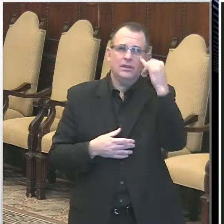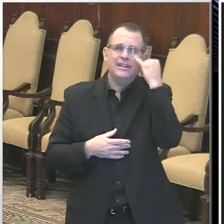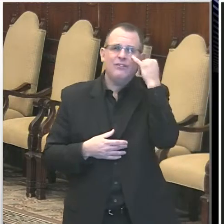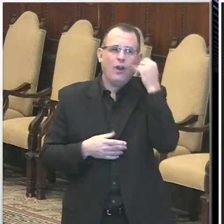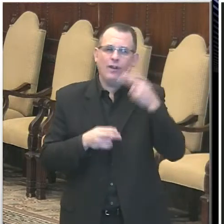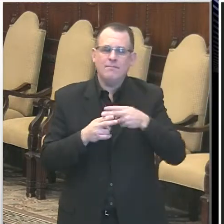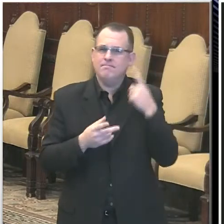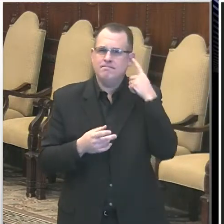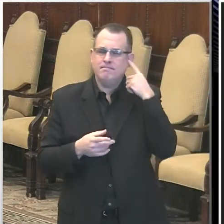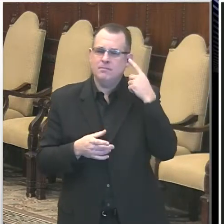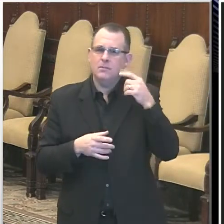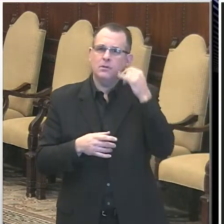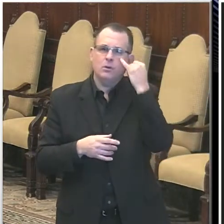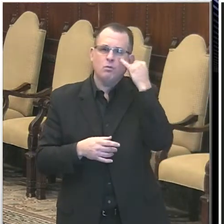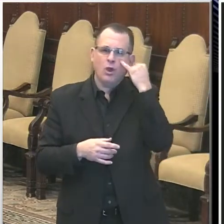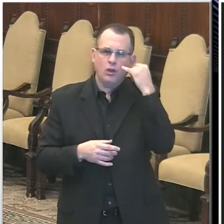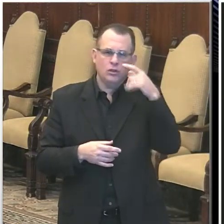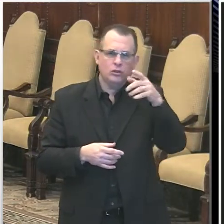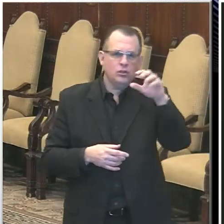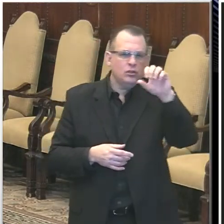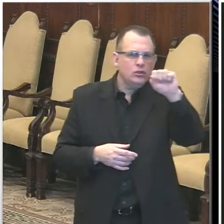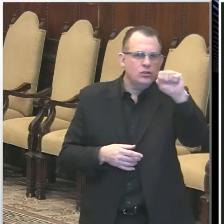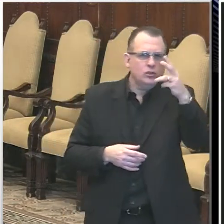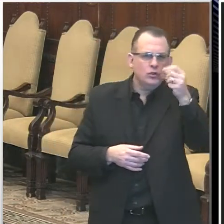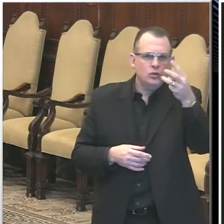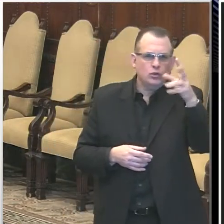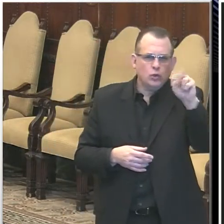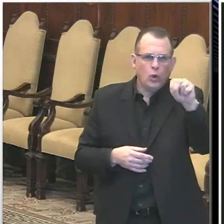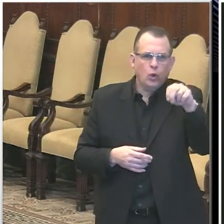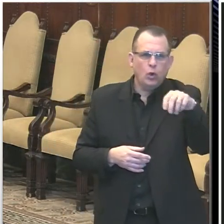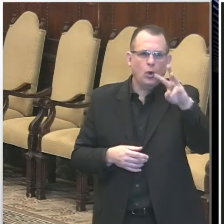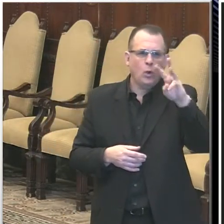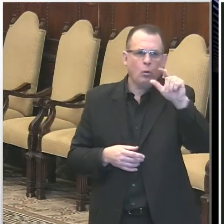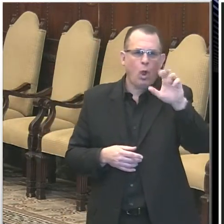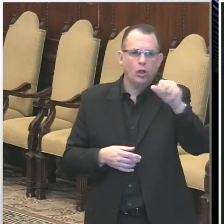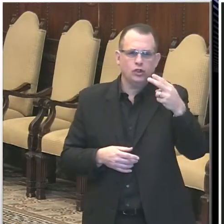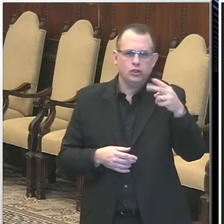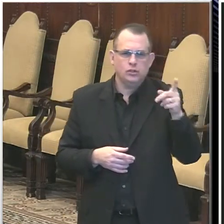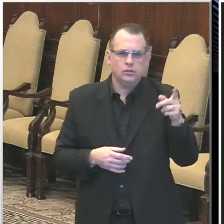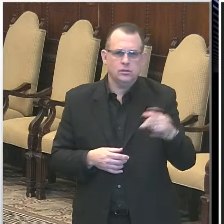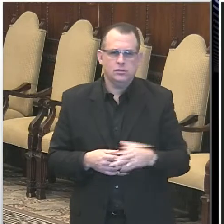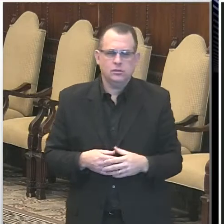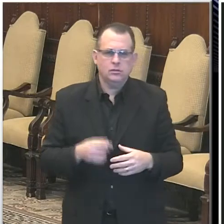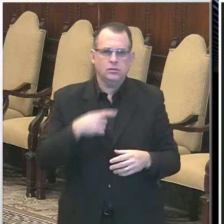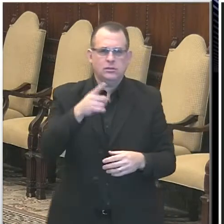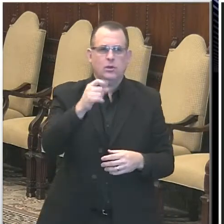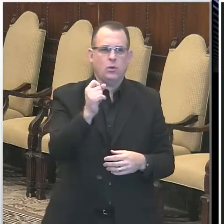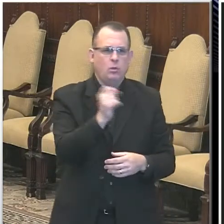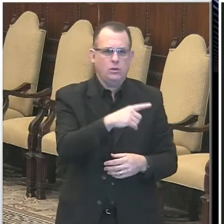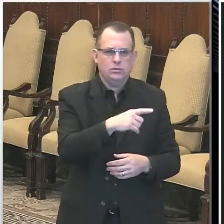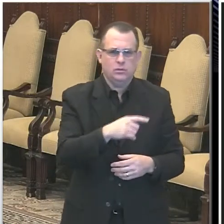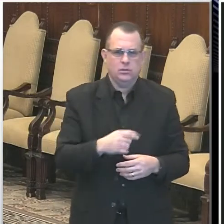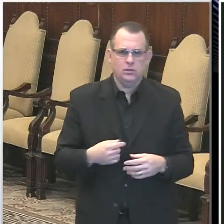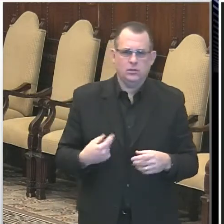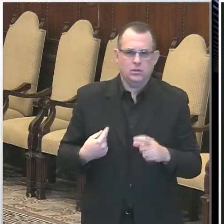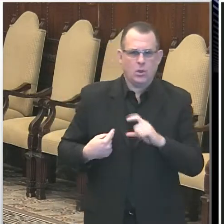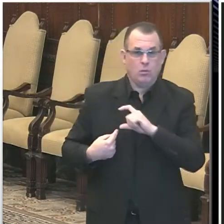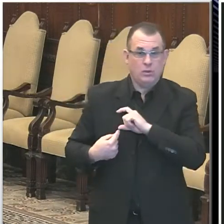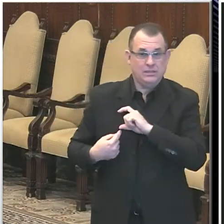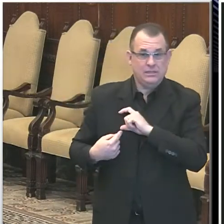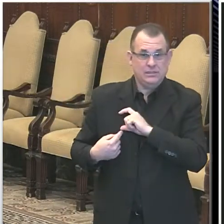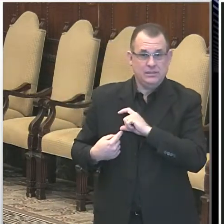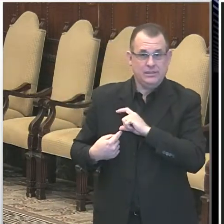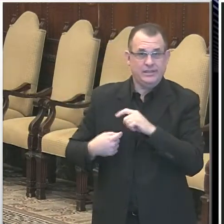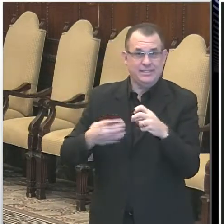Hi, thanks very much. Could you give us an update on the police citation enforcement as it relates